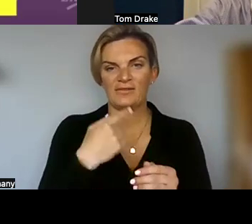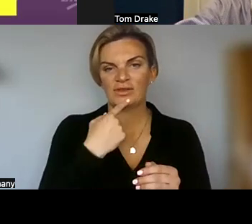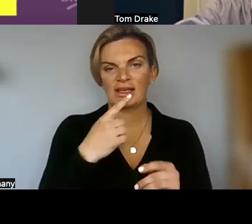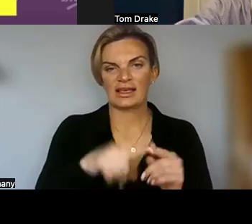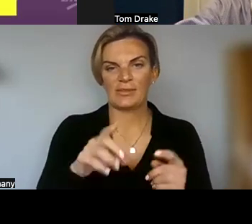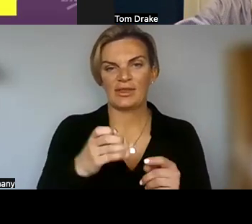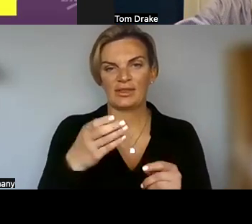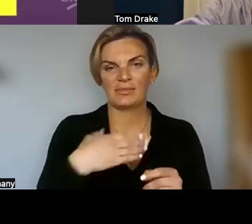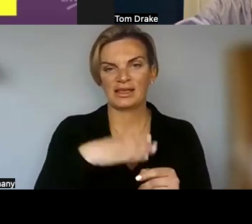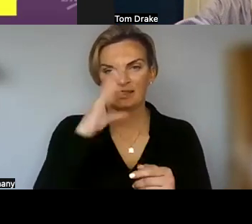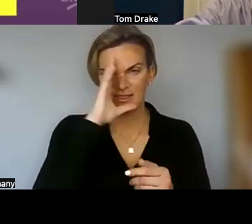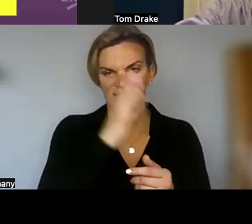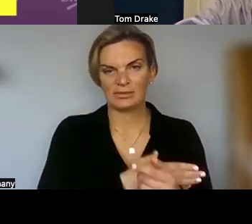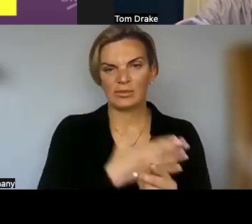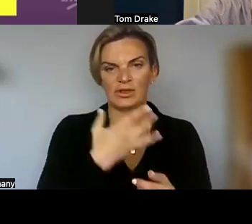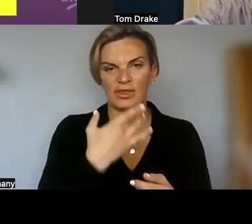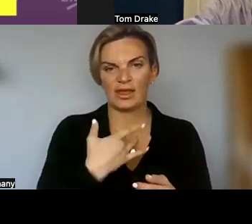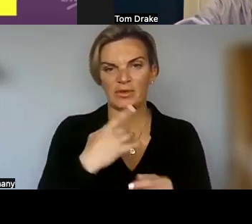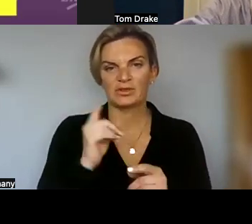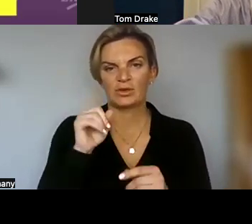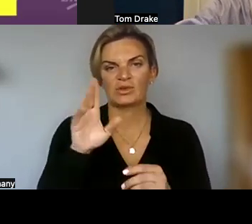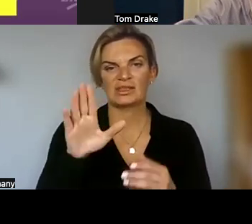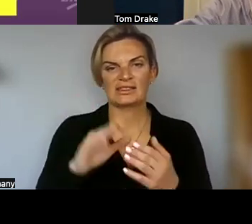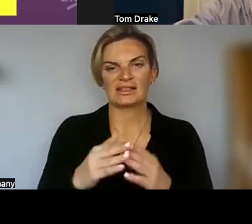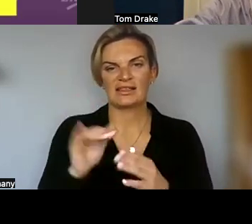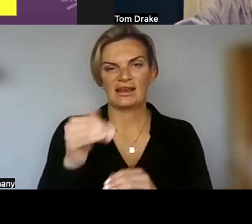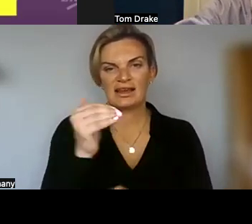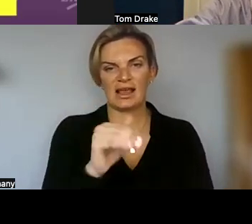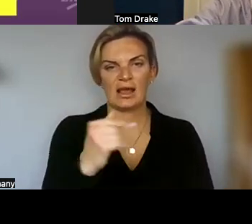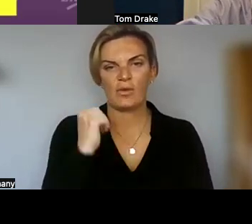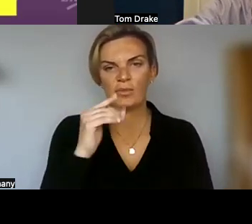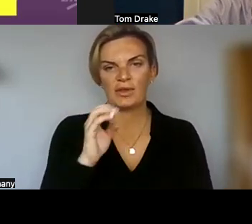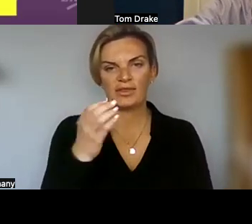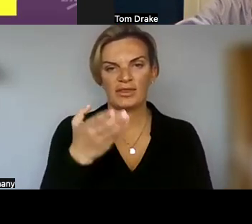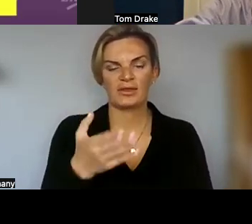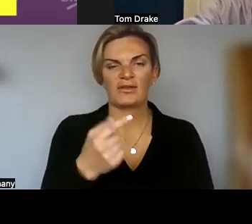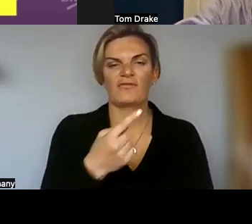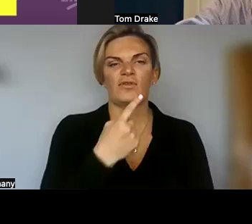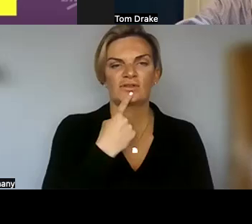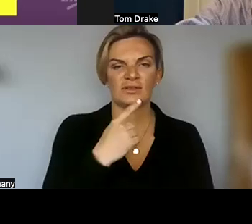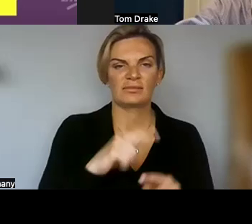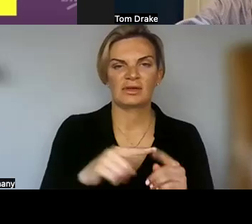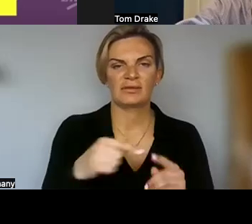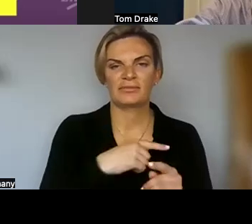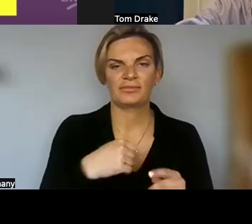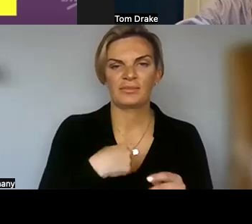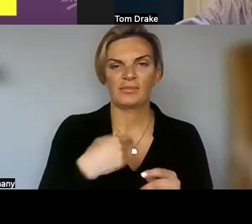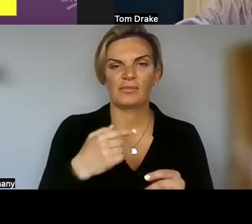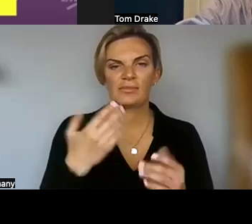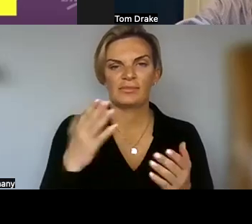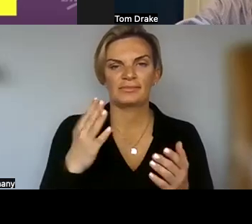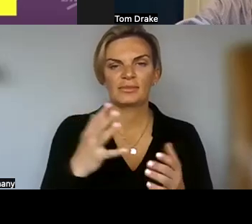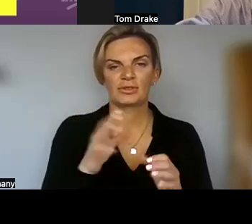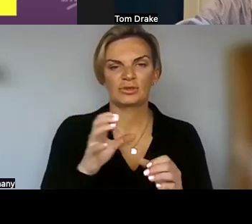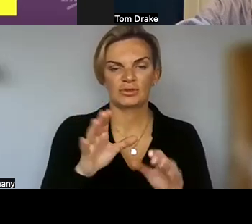son's birthday. We're taking him out to the city with his friends that night. I'm not going to be there, unfortunately. But I think we are already taking great